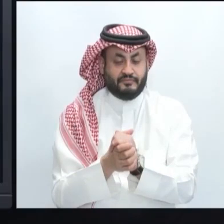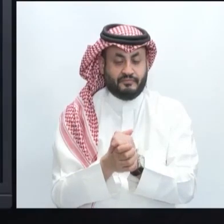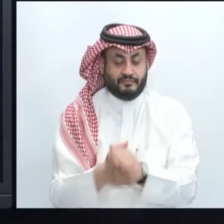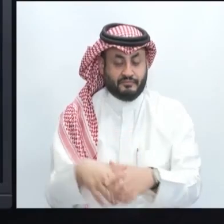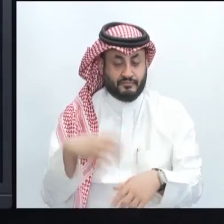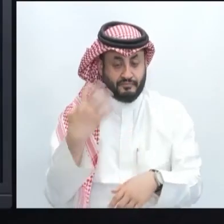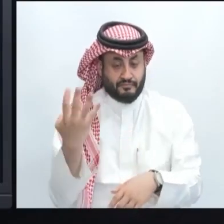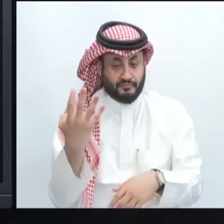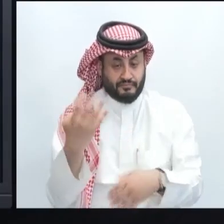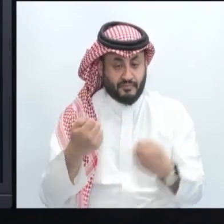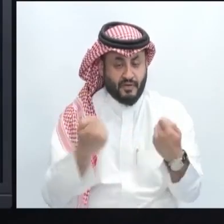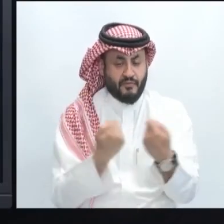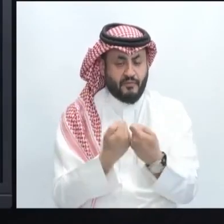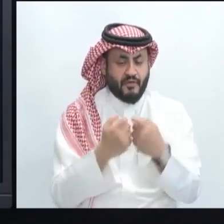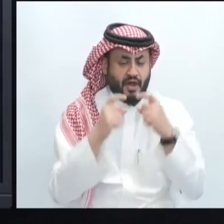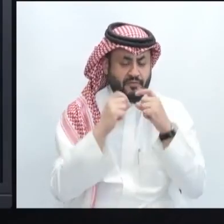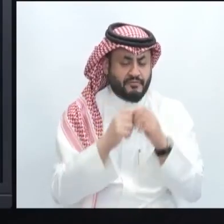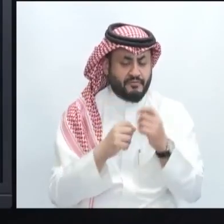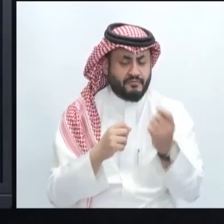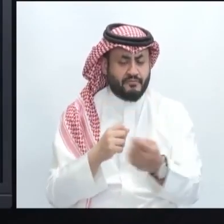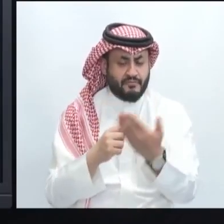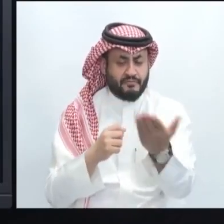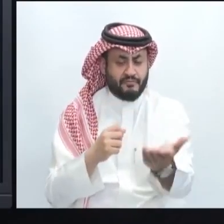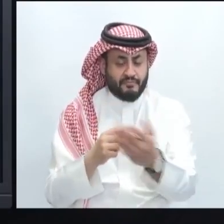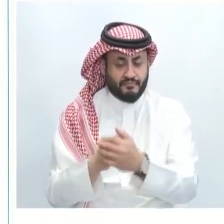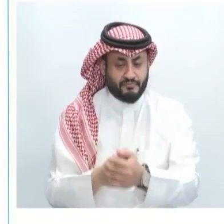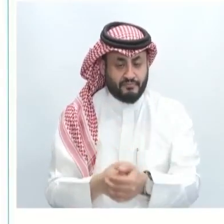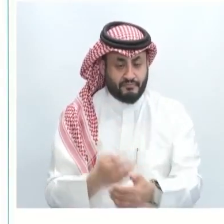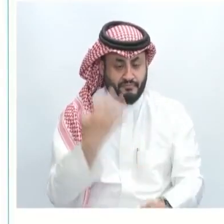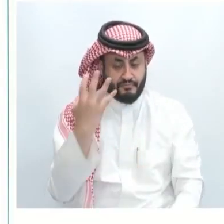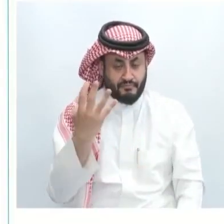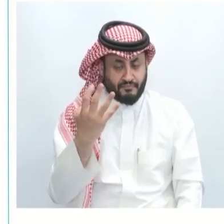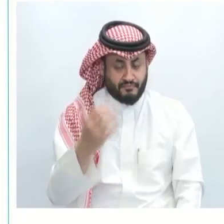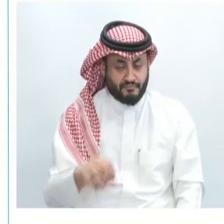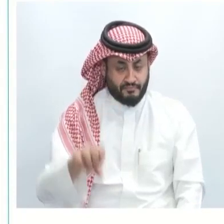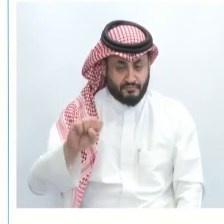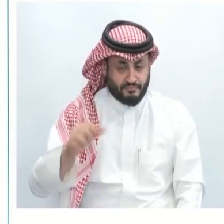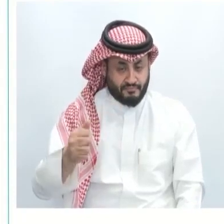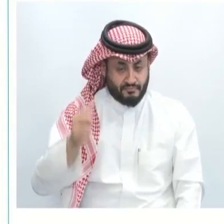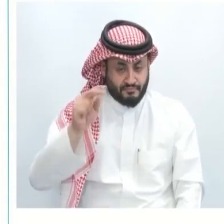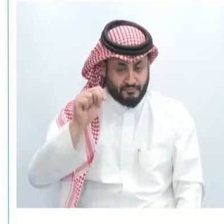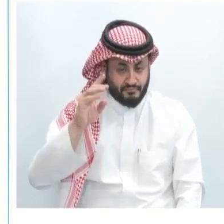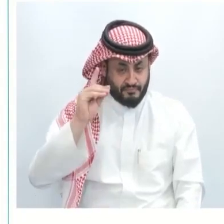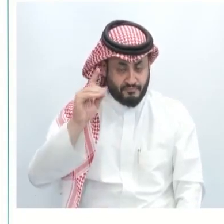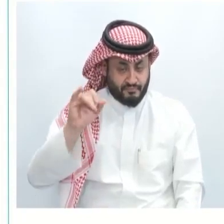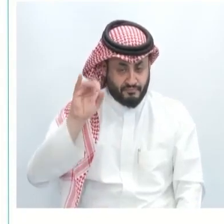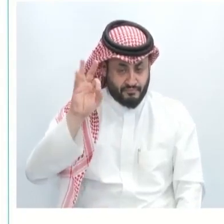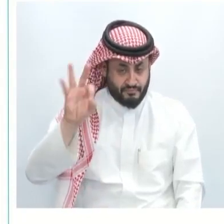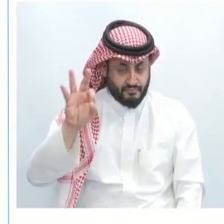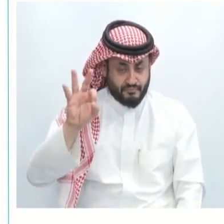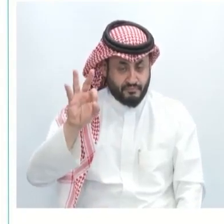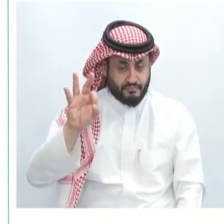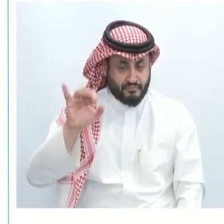number four, with sandwiches, it will be four sandwiches.